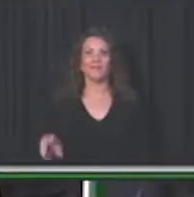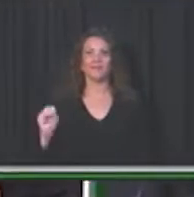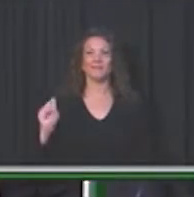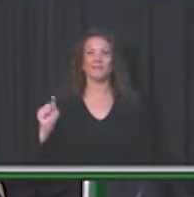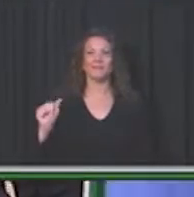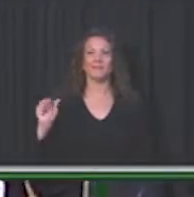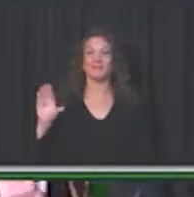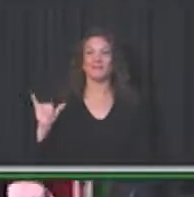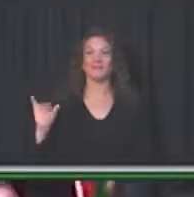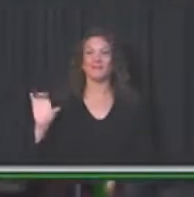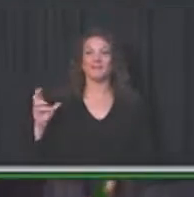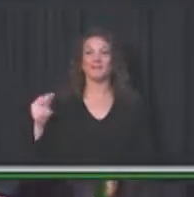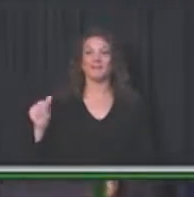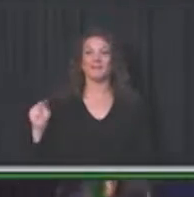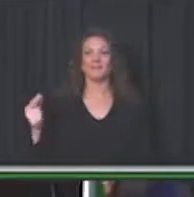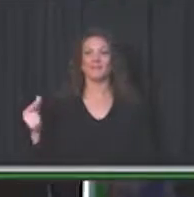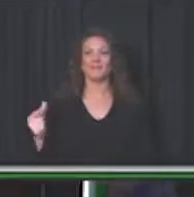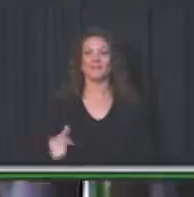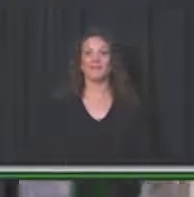Stacy Chang.